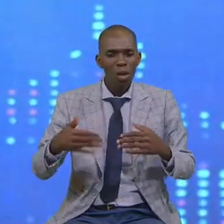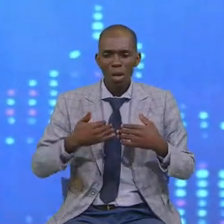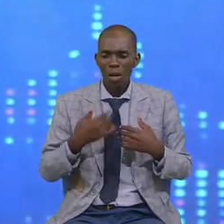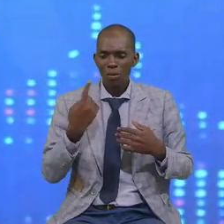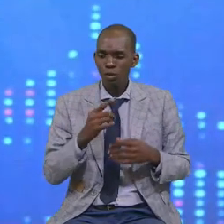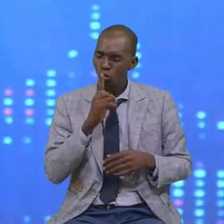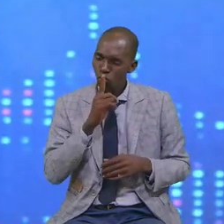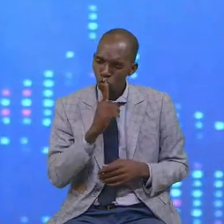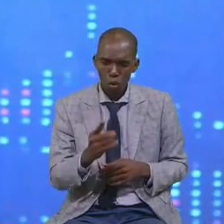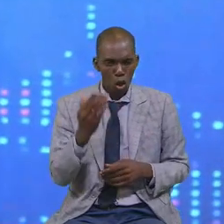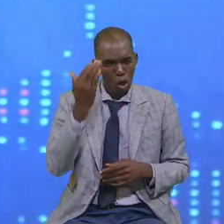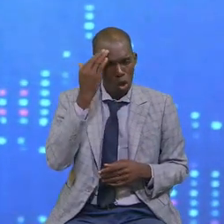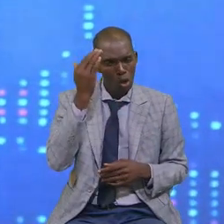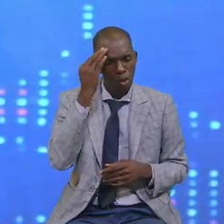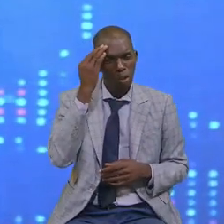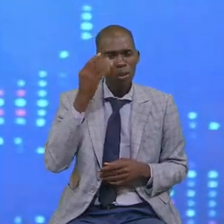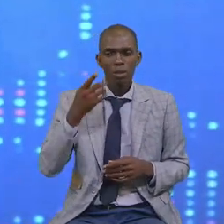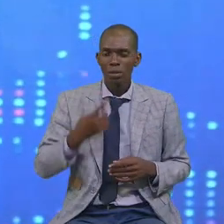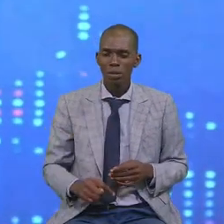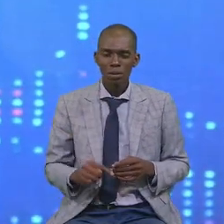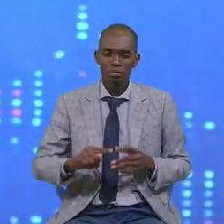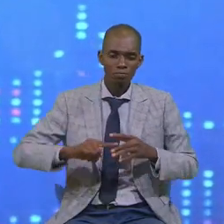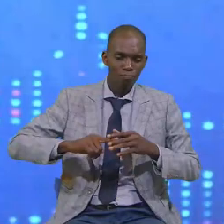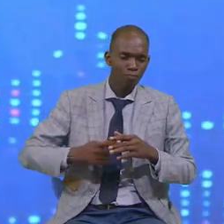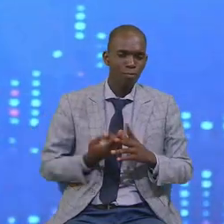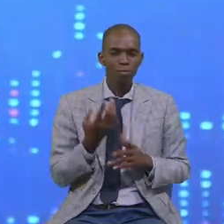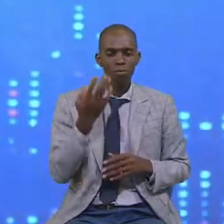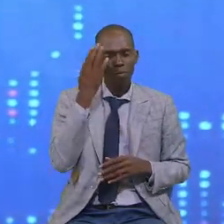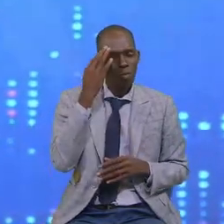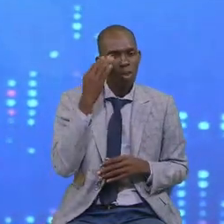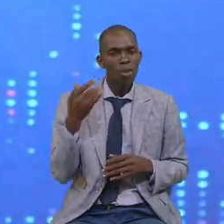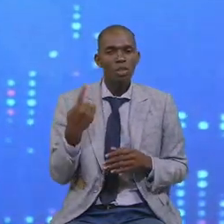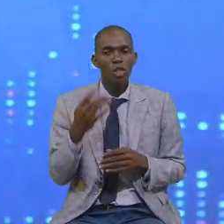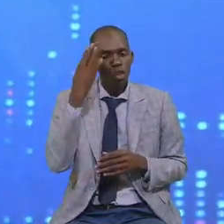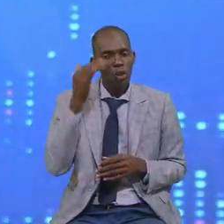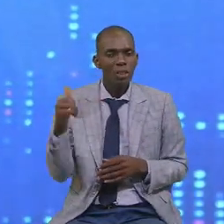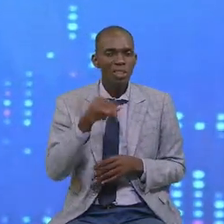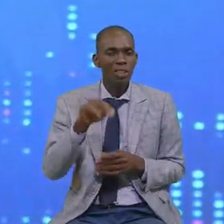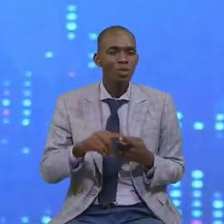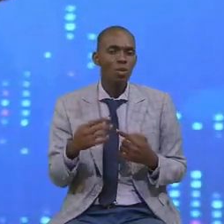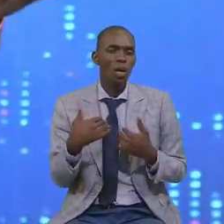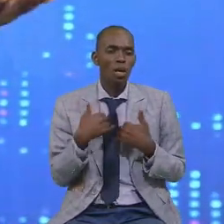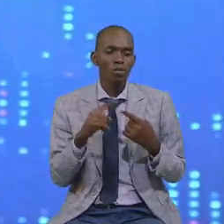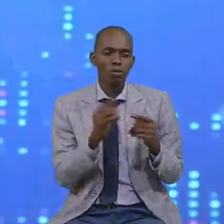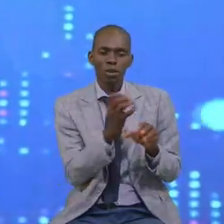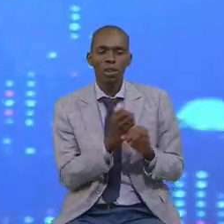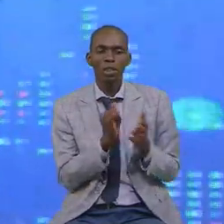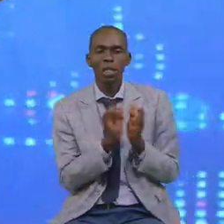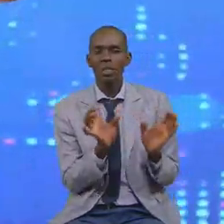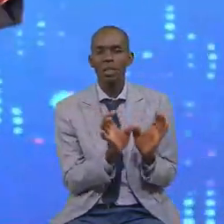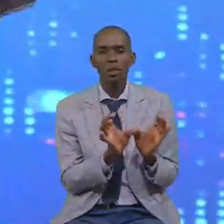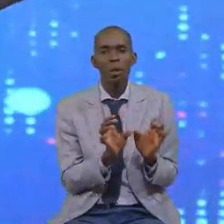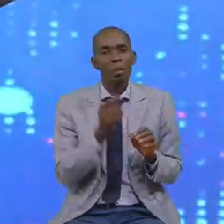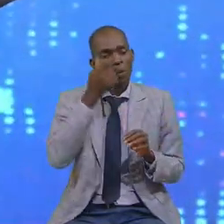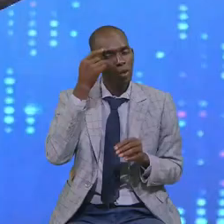knowledge, the fundamental knowledge, the knowledge they ought to have that certificate. But now they